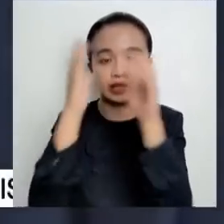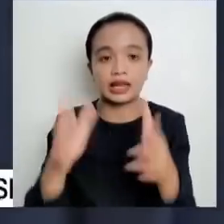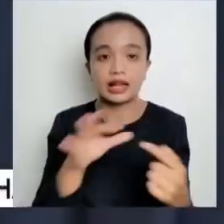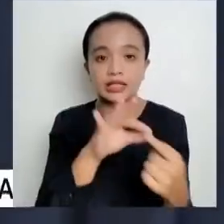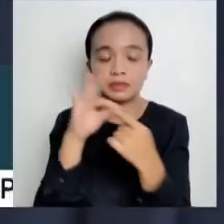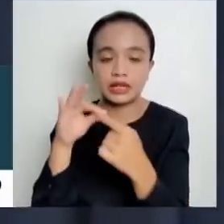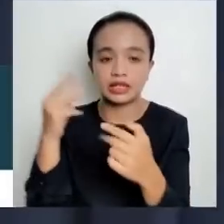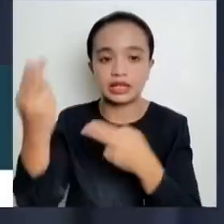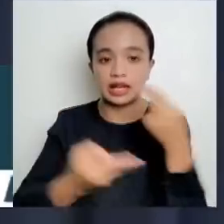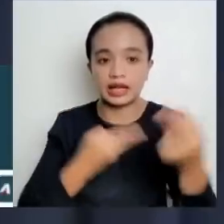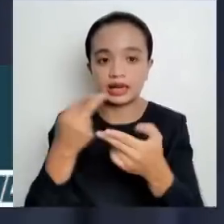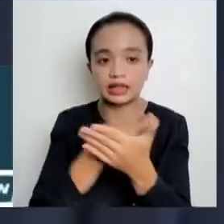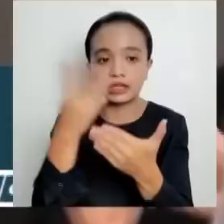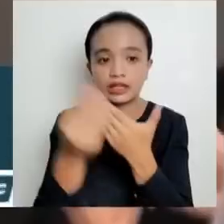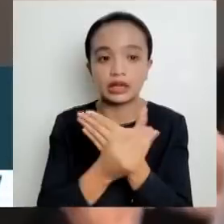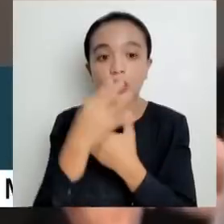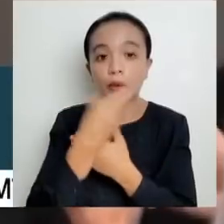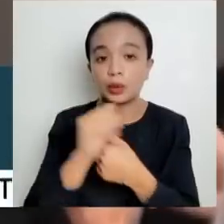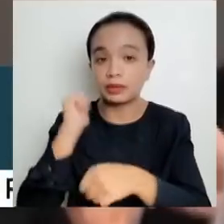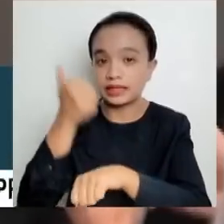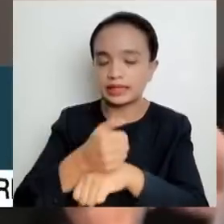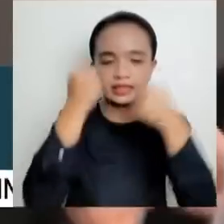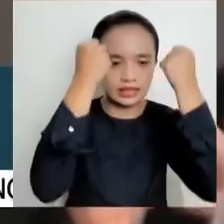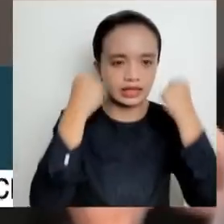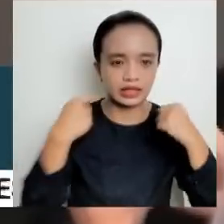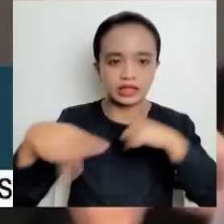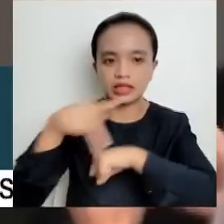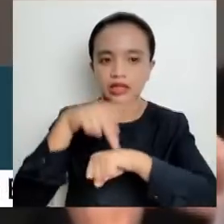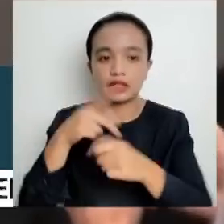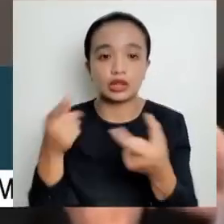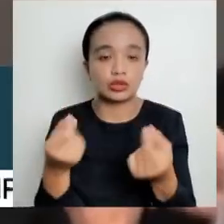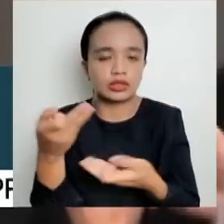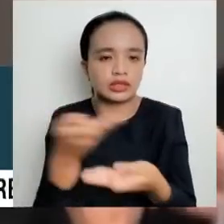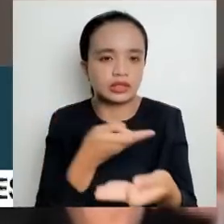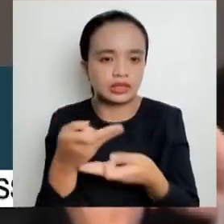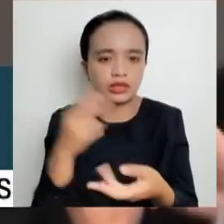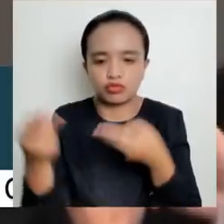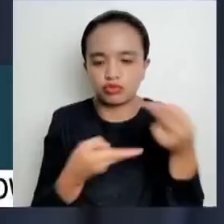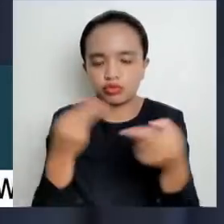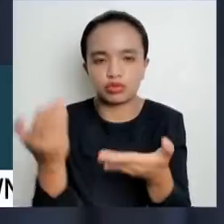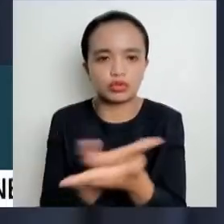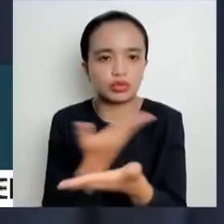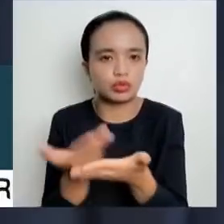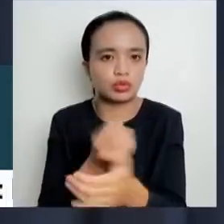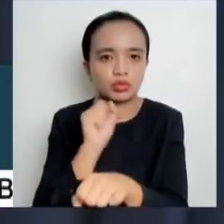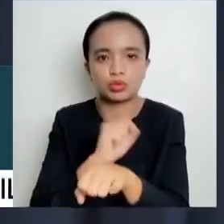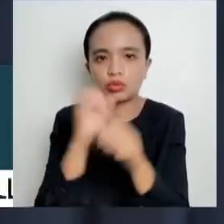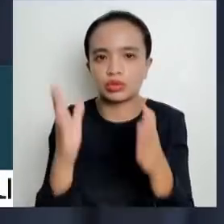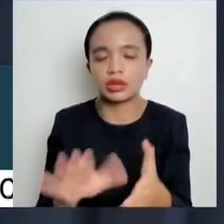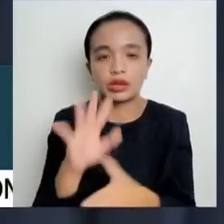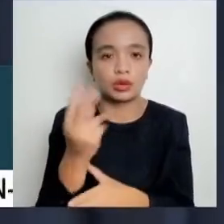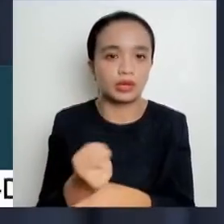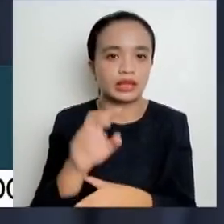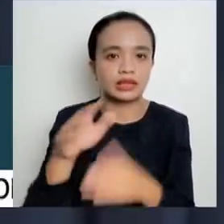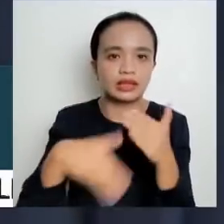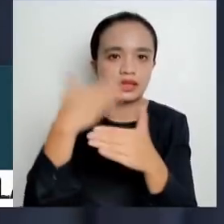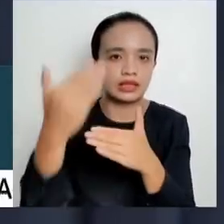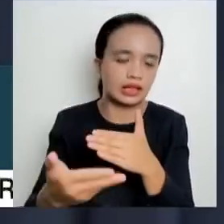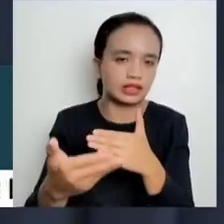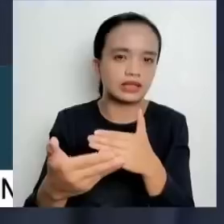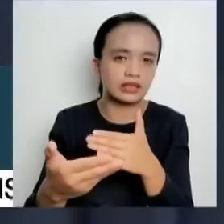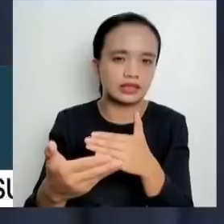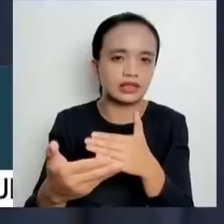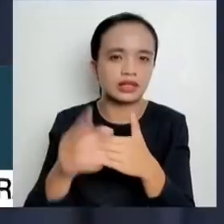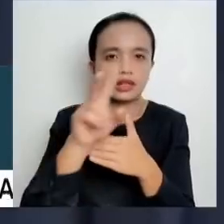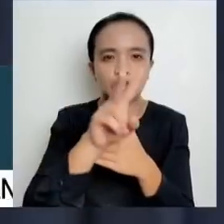Saudi Arabia and the Philippines to facilitate the hiring of new workers in the next 24 months. Aside from Saudi, the